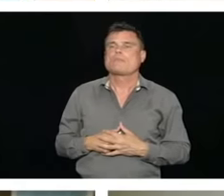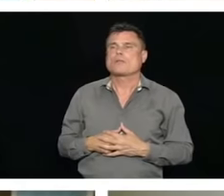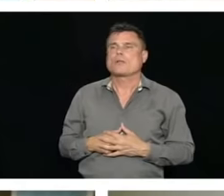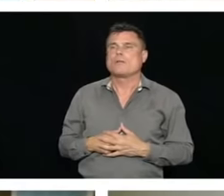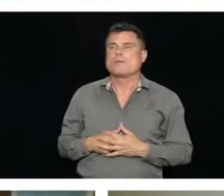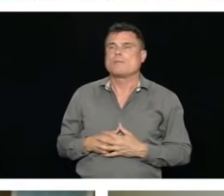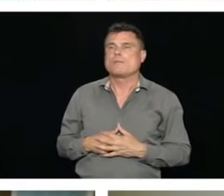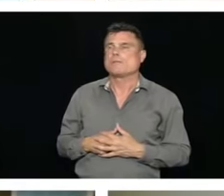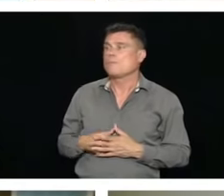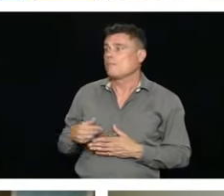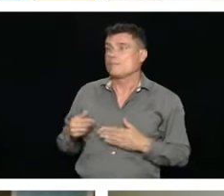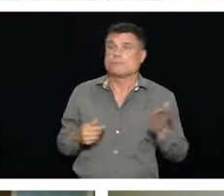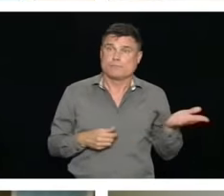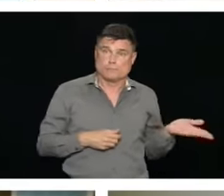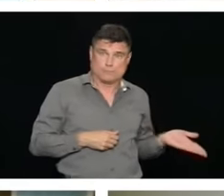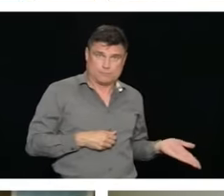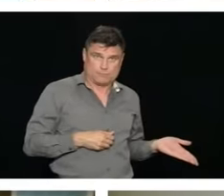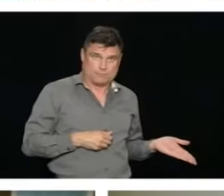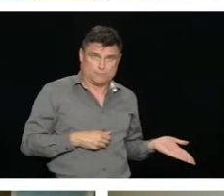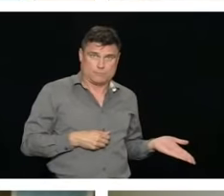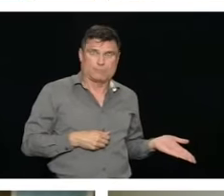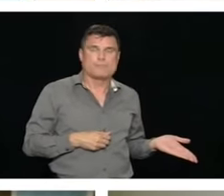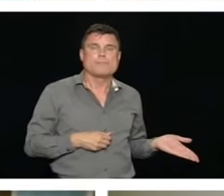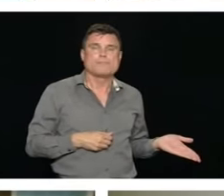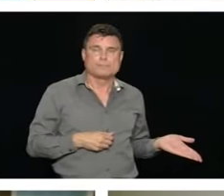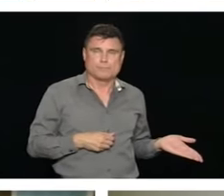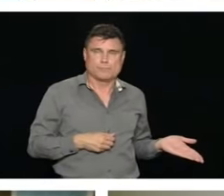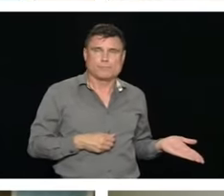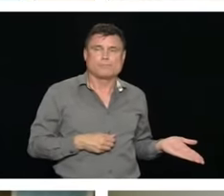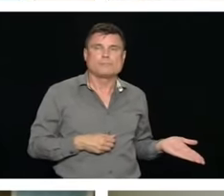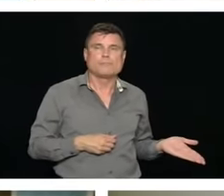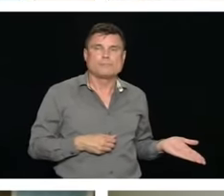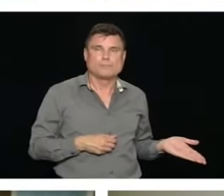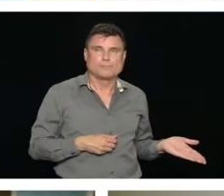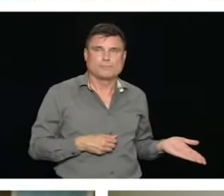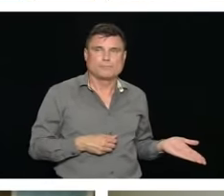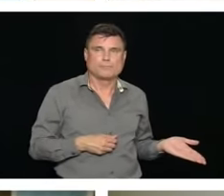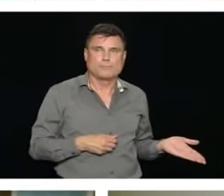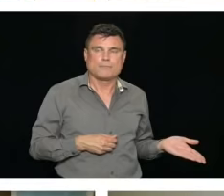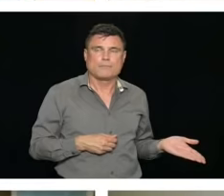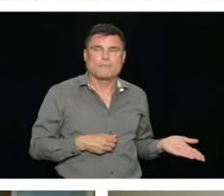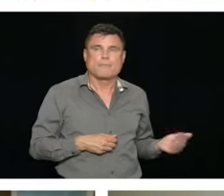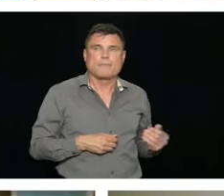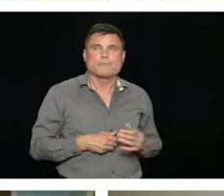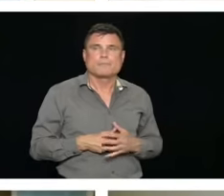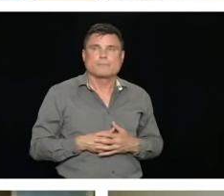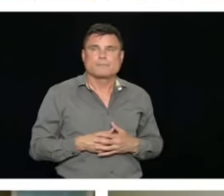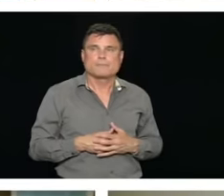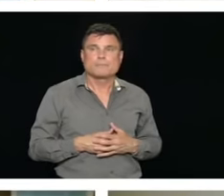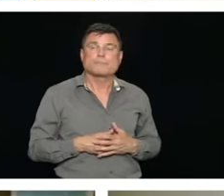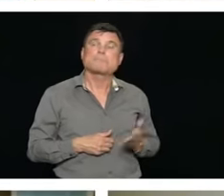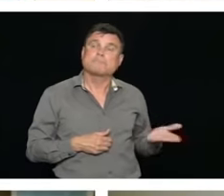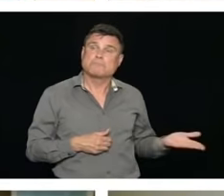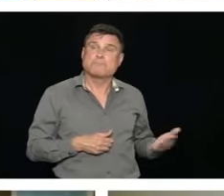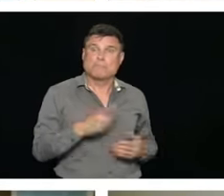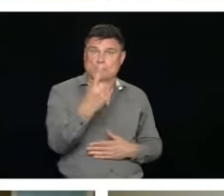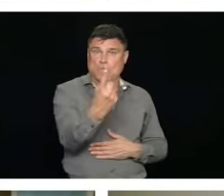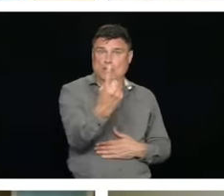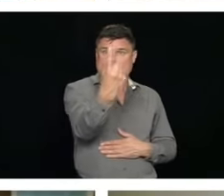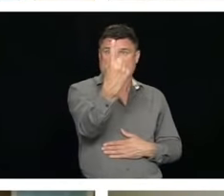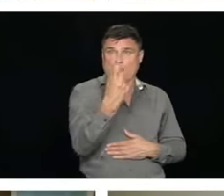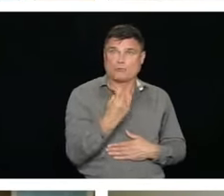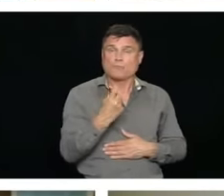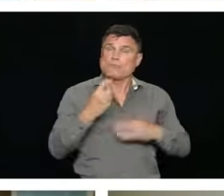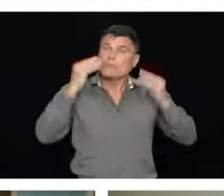Ravi. So, you know, to answer the question directly, have they been given say or options? I would say that one thing that teachers should feel really confident in is